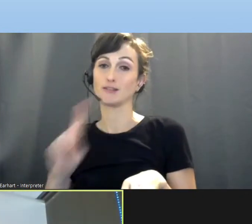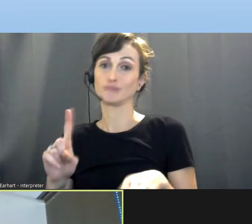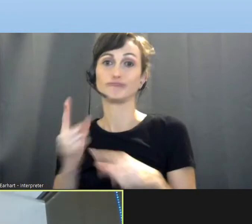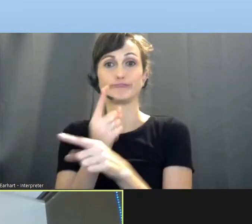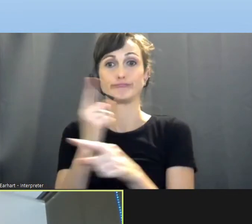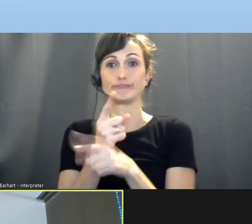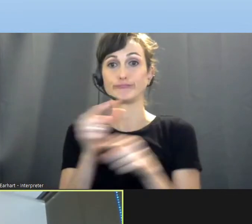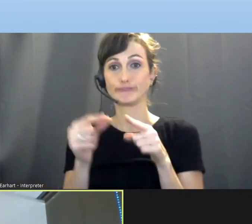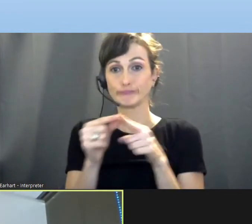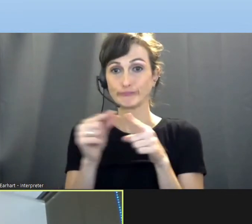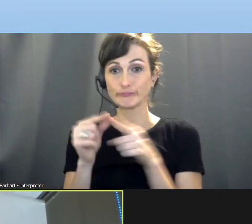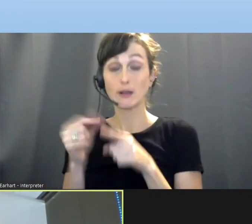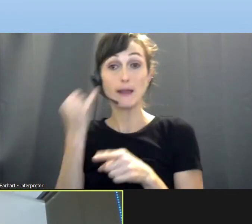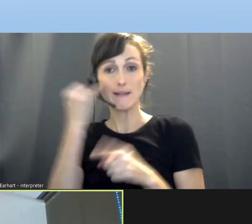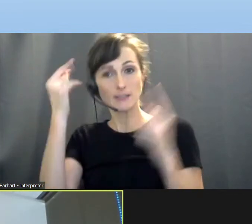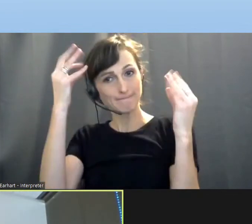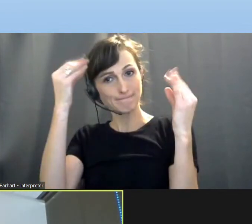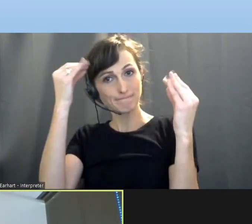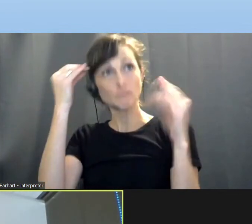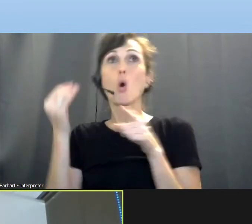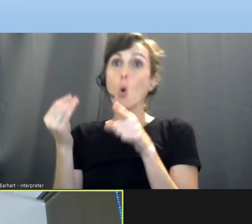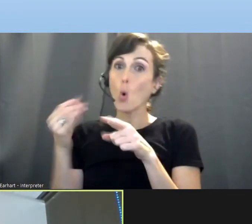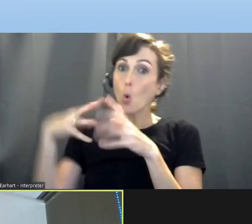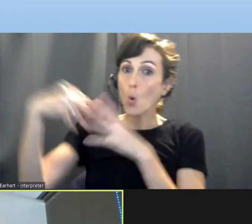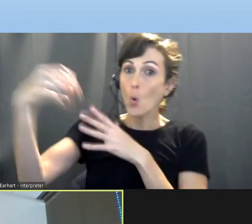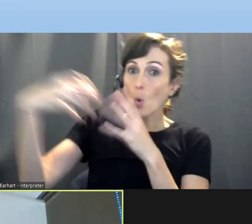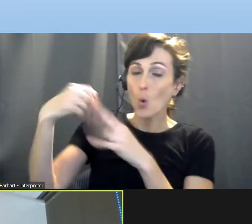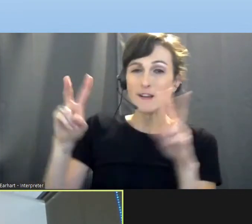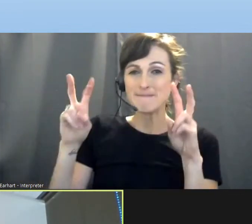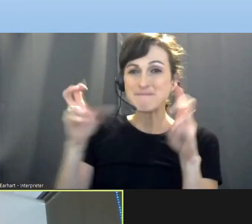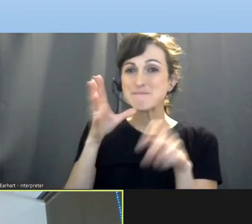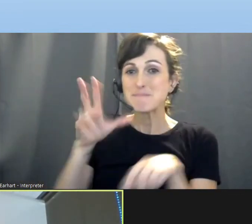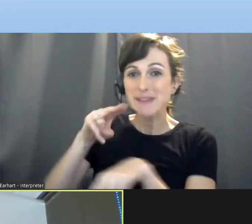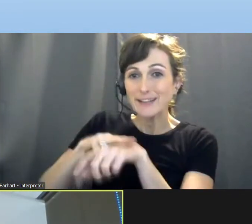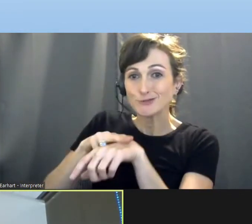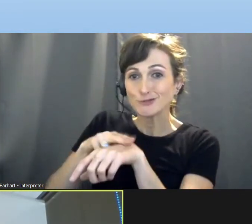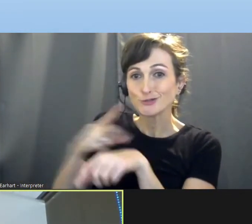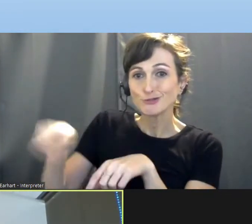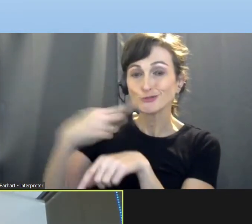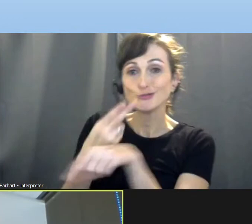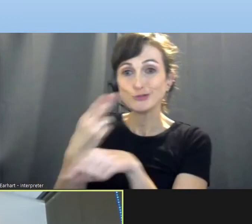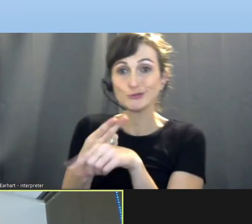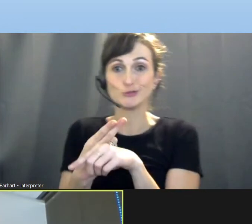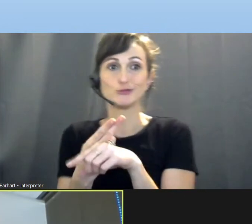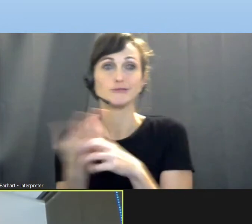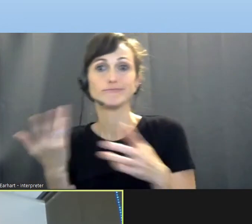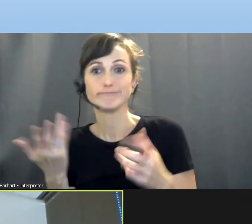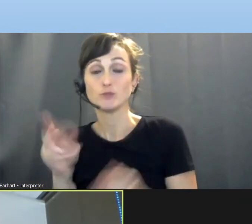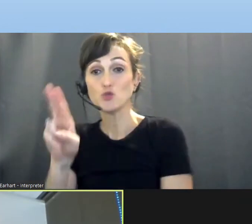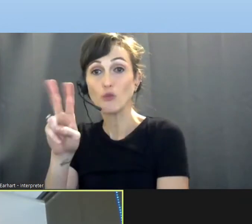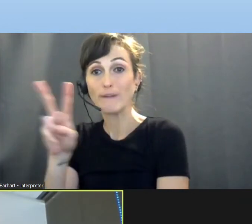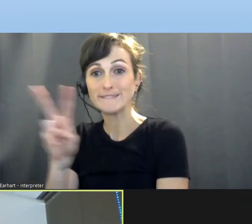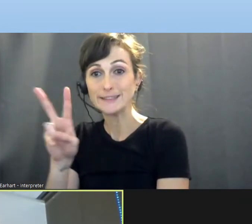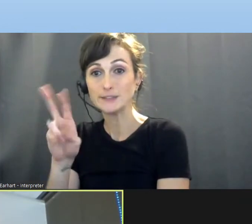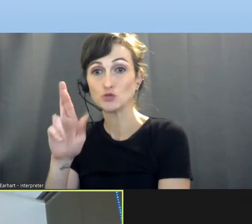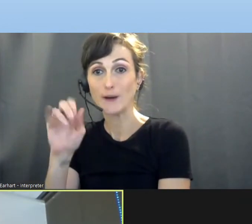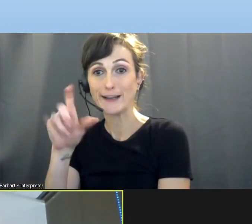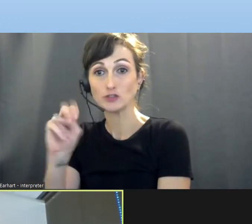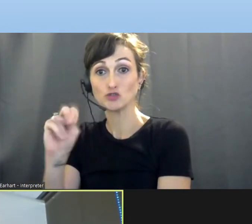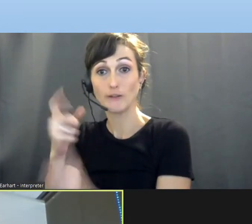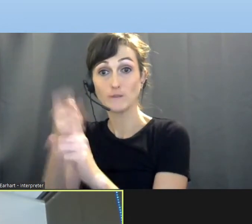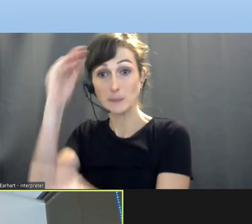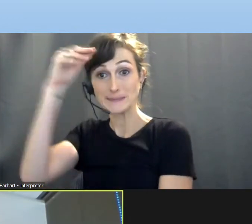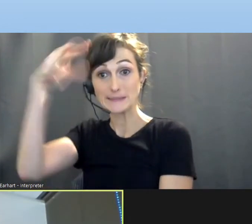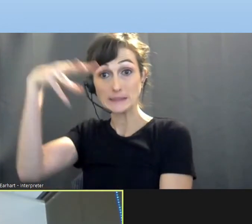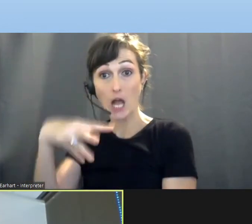we think about Mother Nature outside, Mother Nature uses what we call UV radiation from the sun. And what it's really doing is